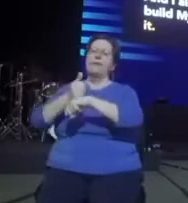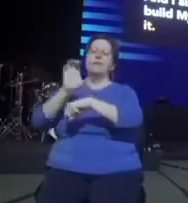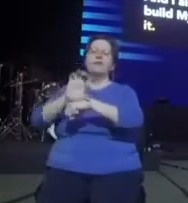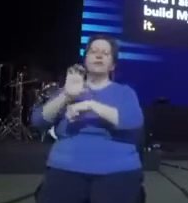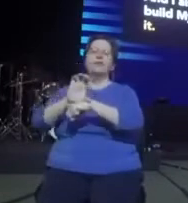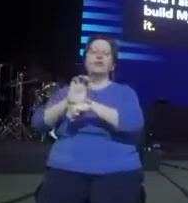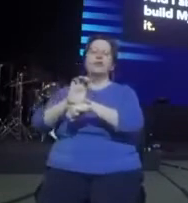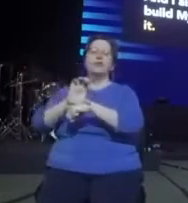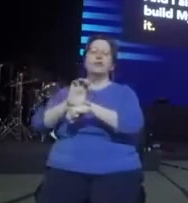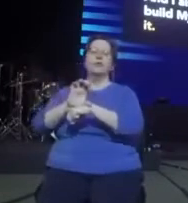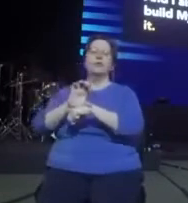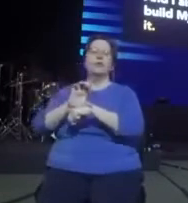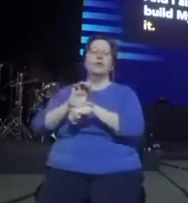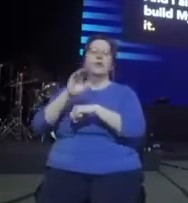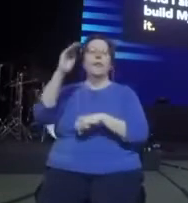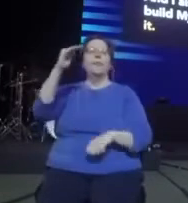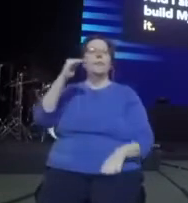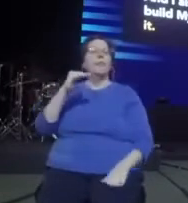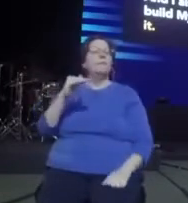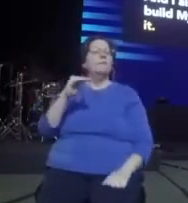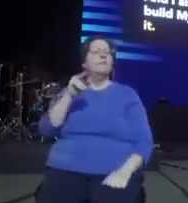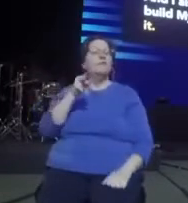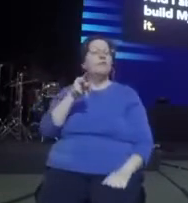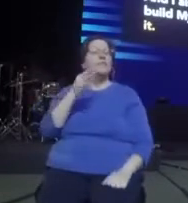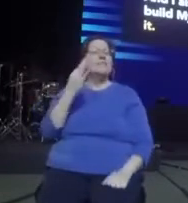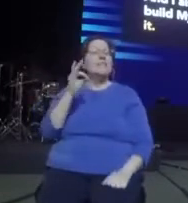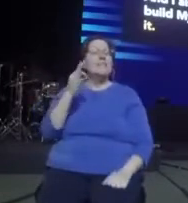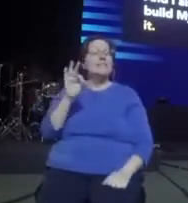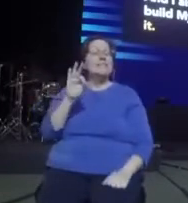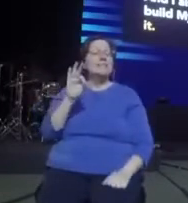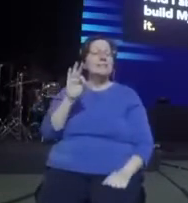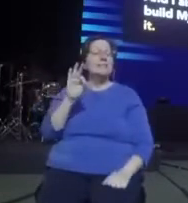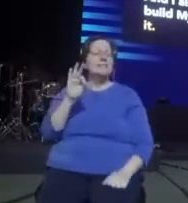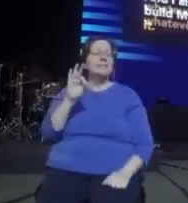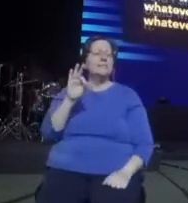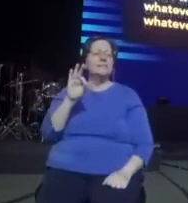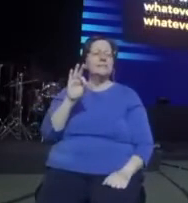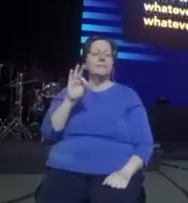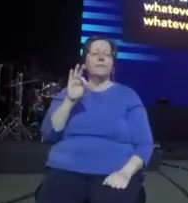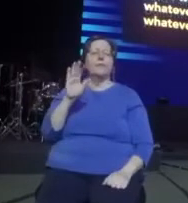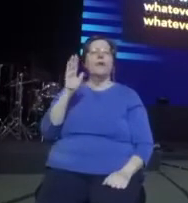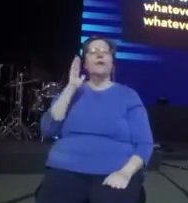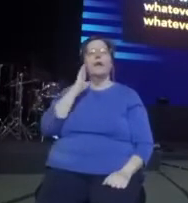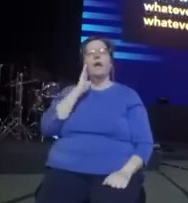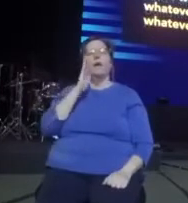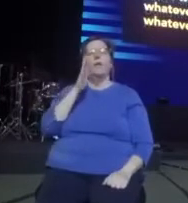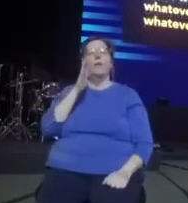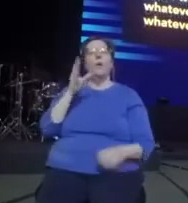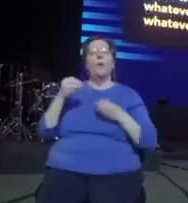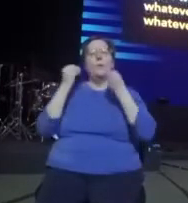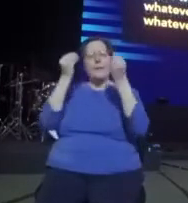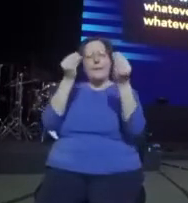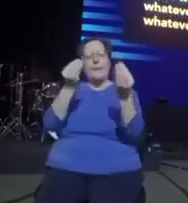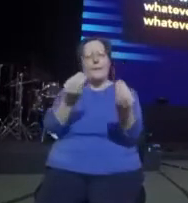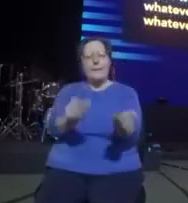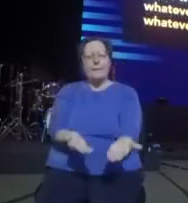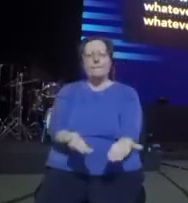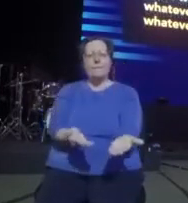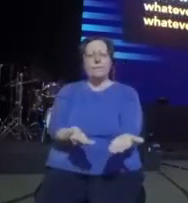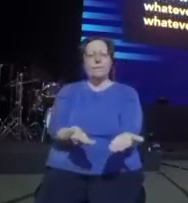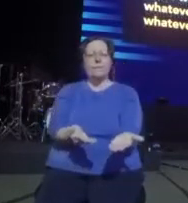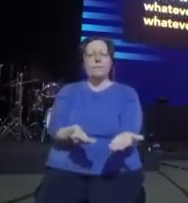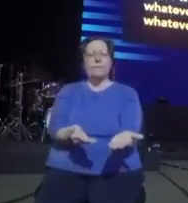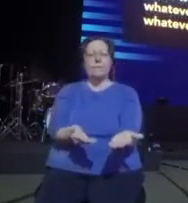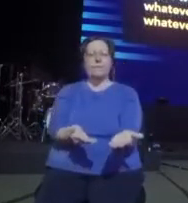Now watch this. And then it comes along, verse number 19, which is really kind of cool. He says, and I will give you,